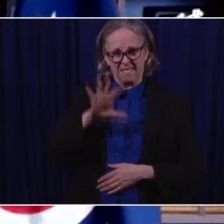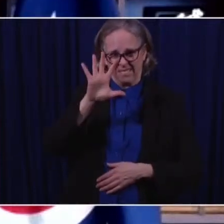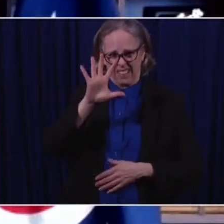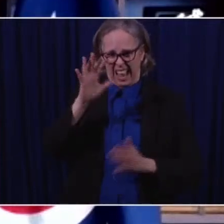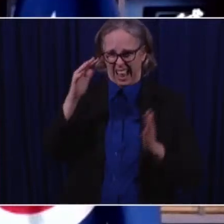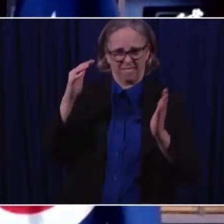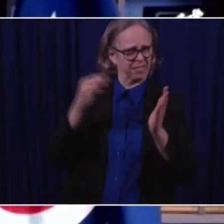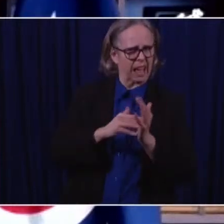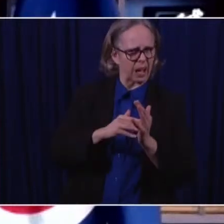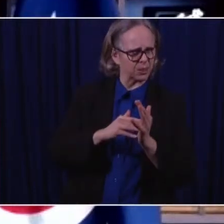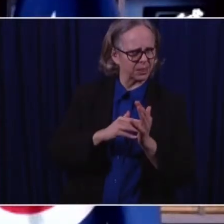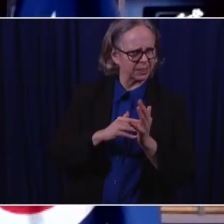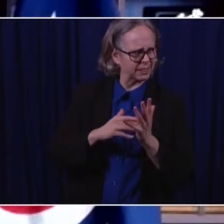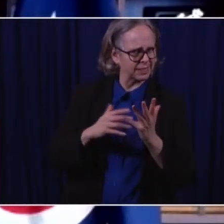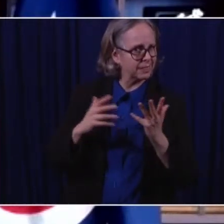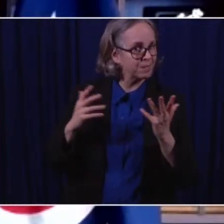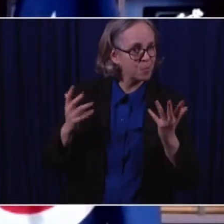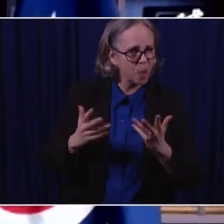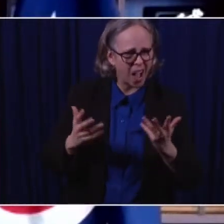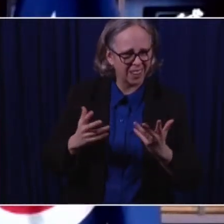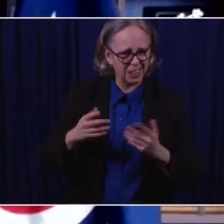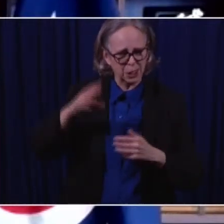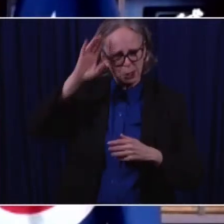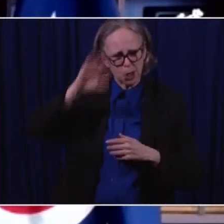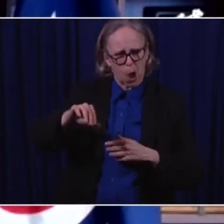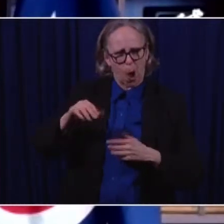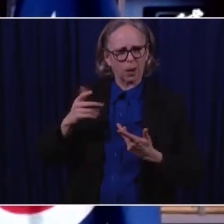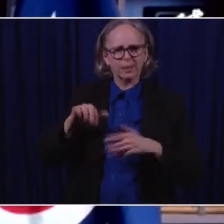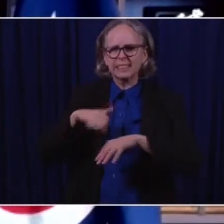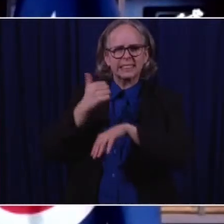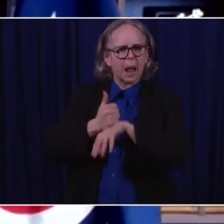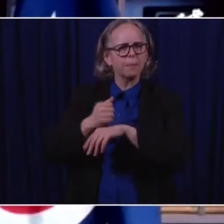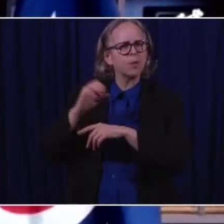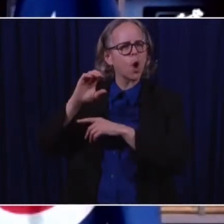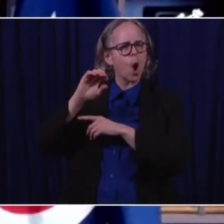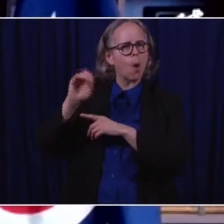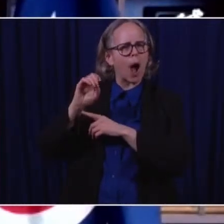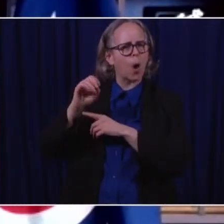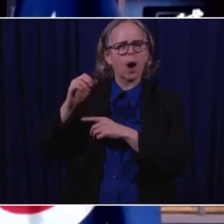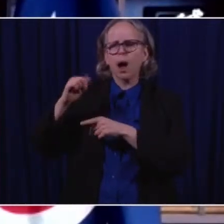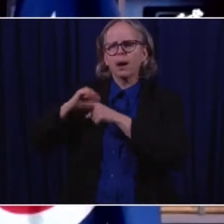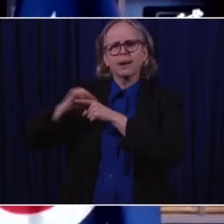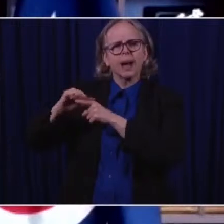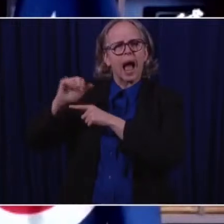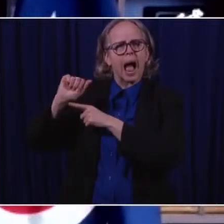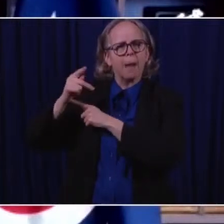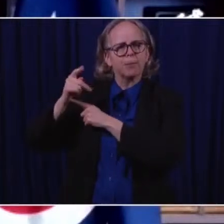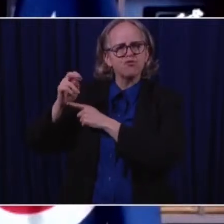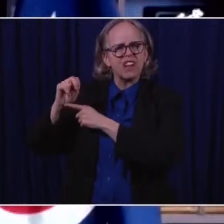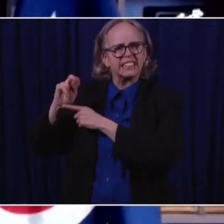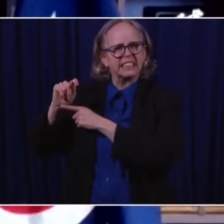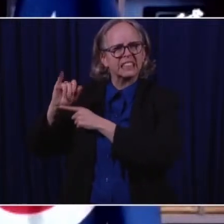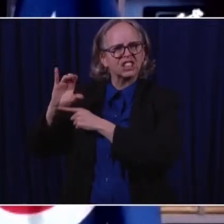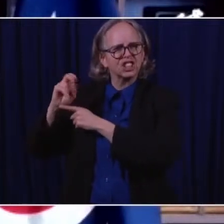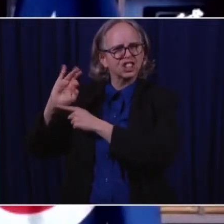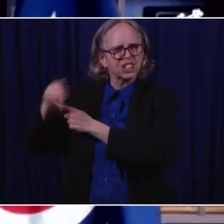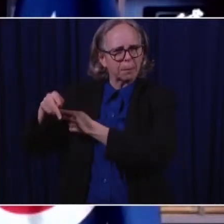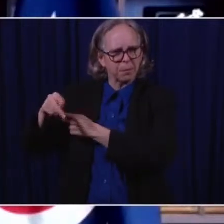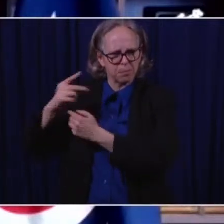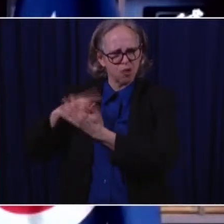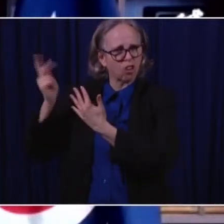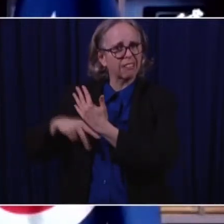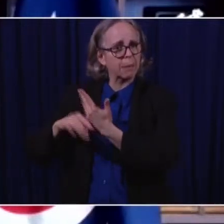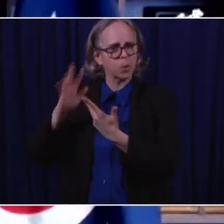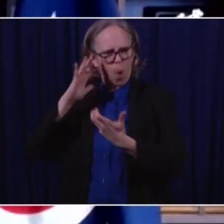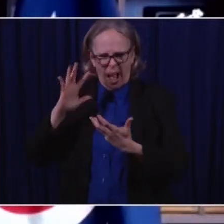the Apprenticeship Ohio program since you and I took office. We were pushing apprenticeships. We wanted to see more of